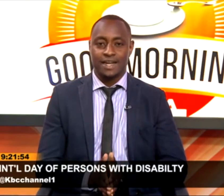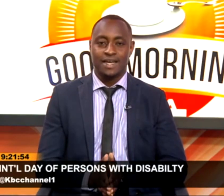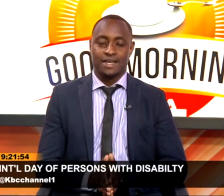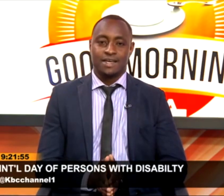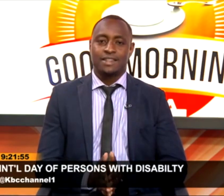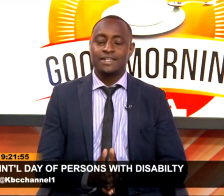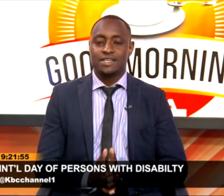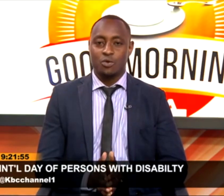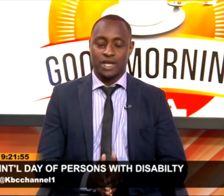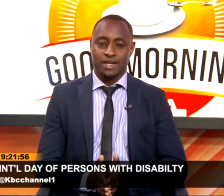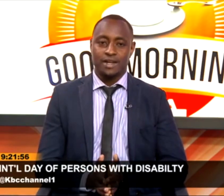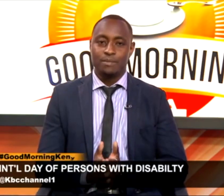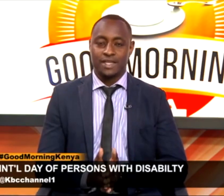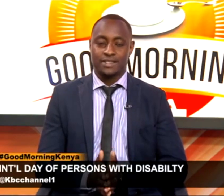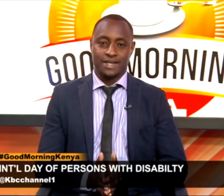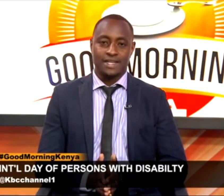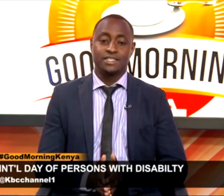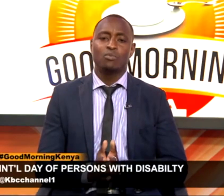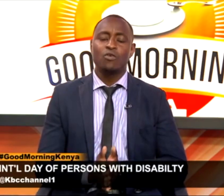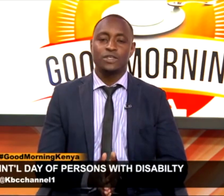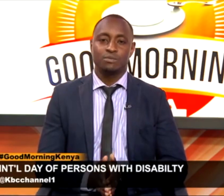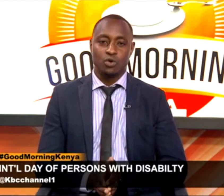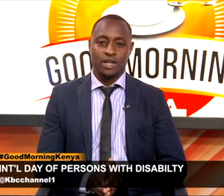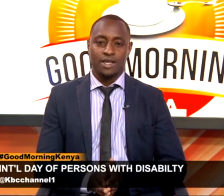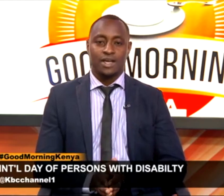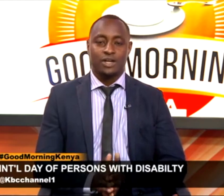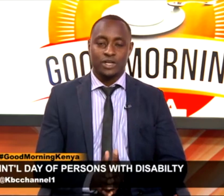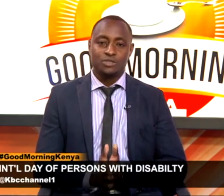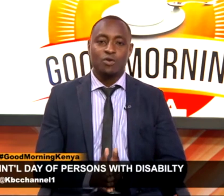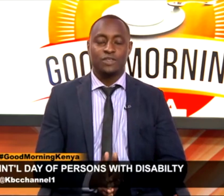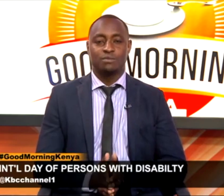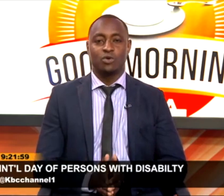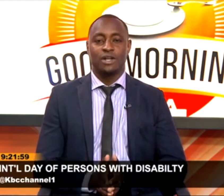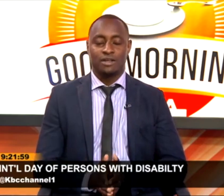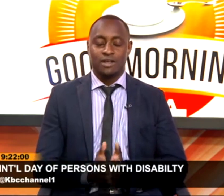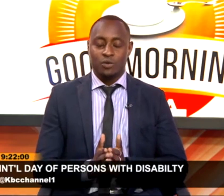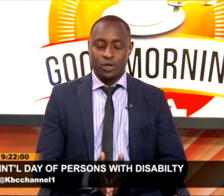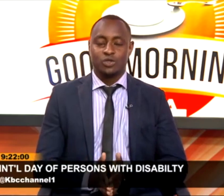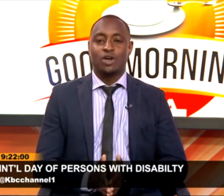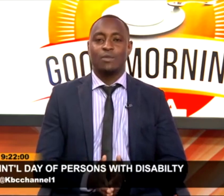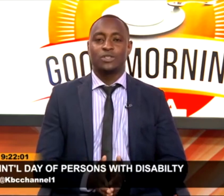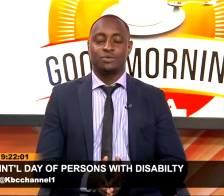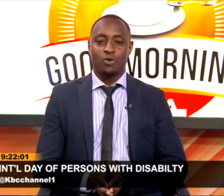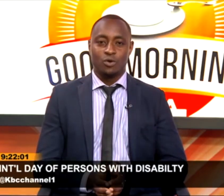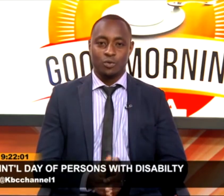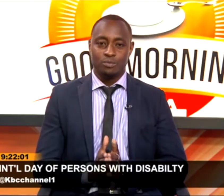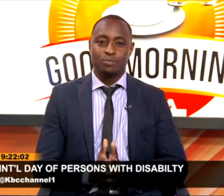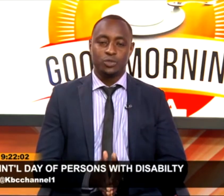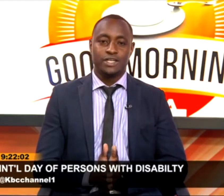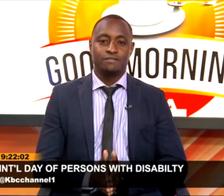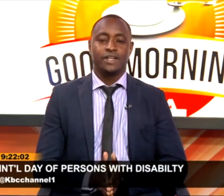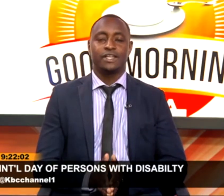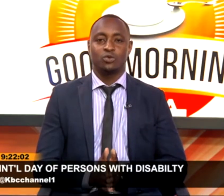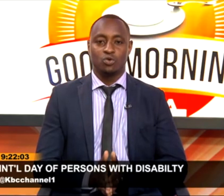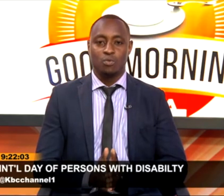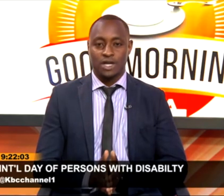and learn. That is how we can make this reality more visible. And when it's more visible, when we talk about it more, we'll be